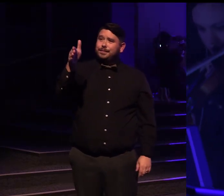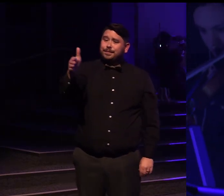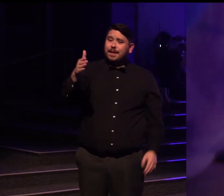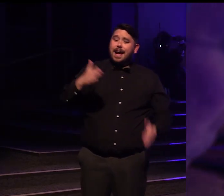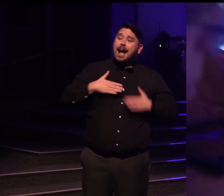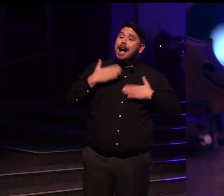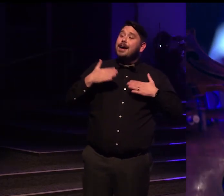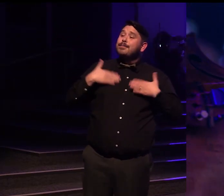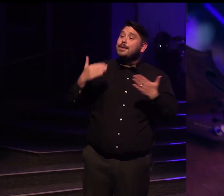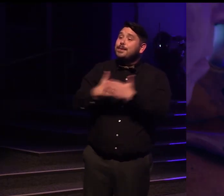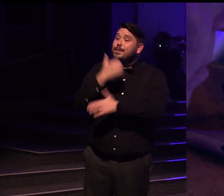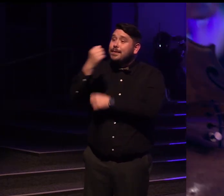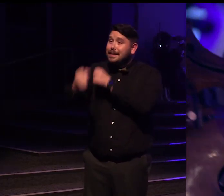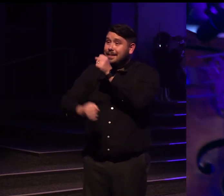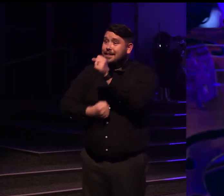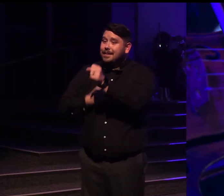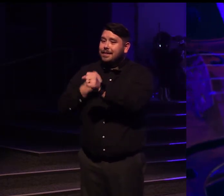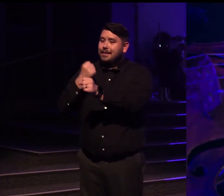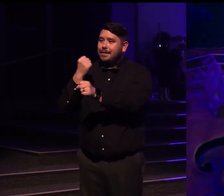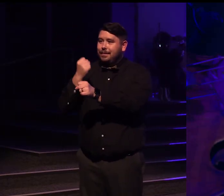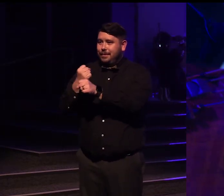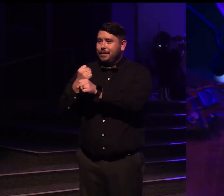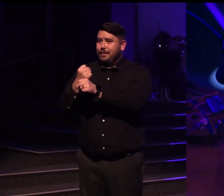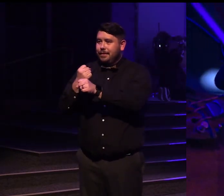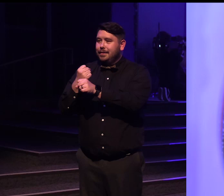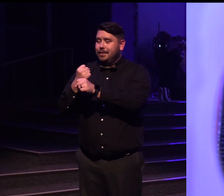Happy New